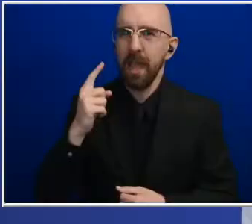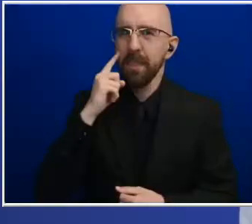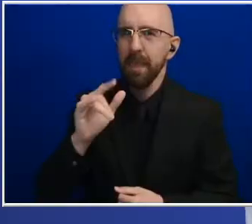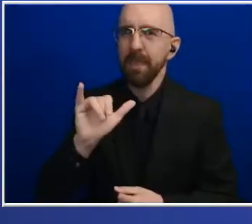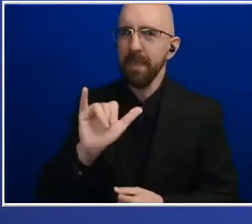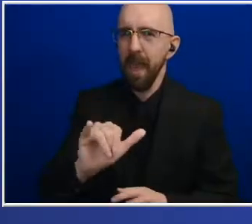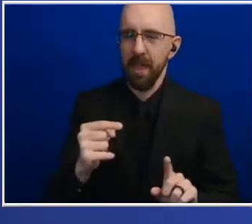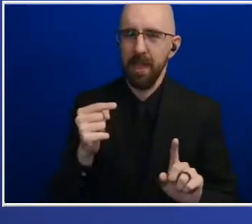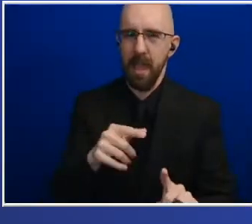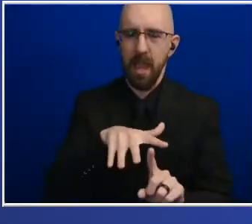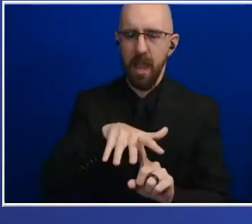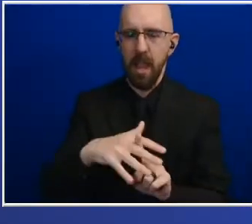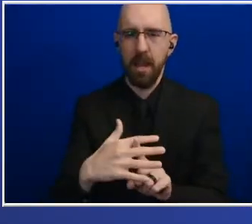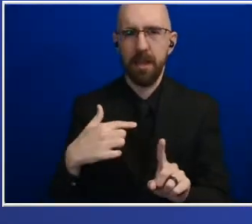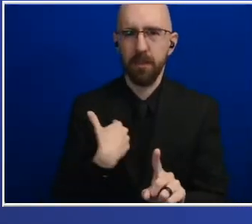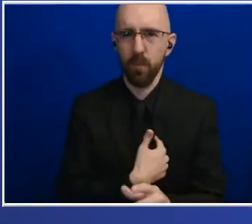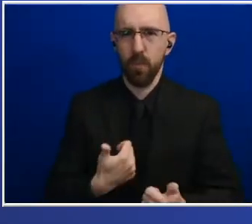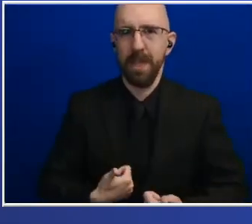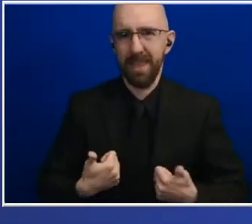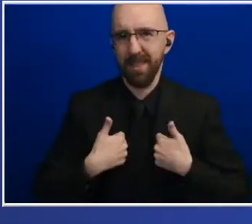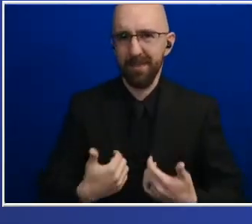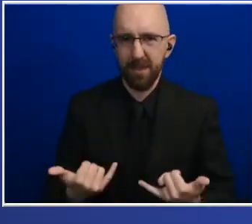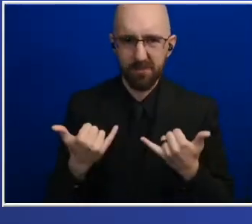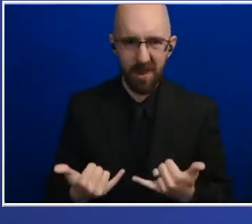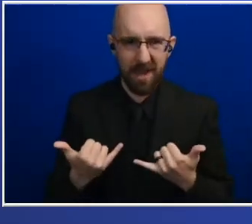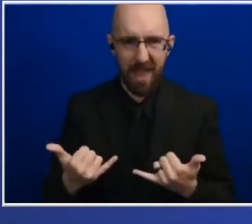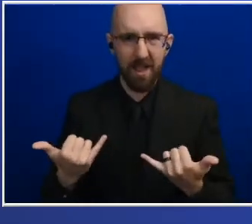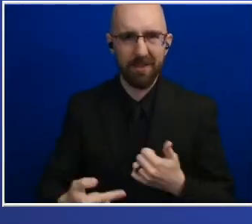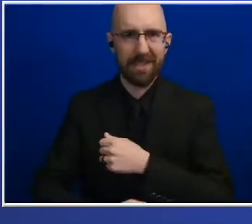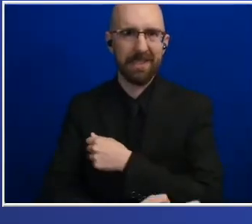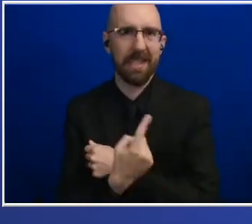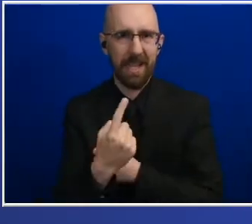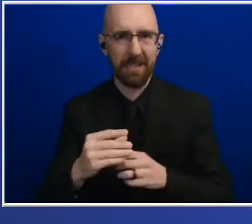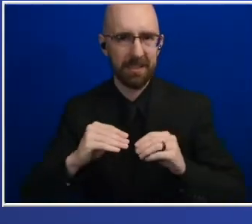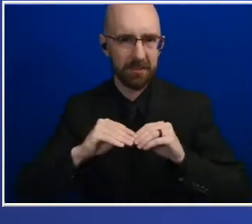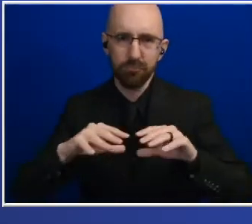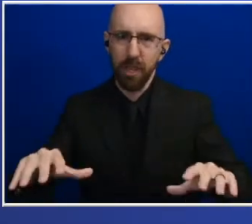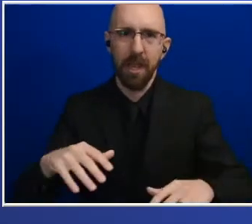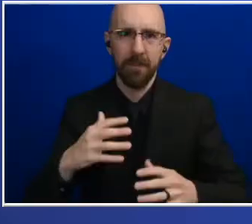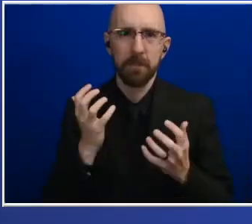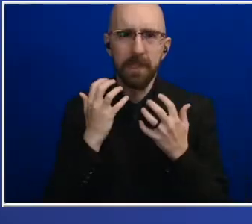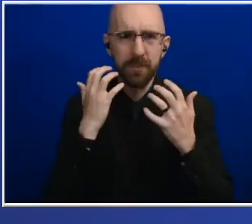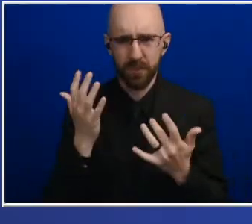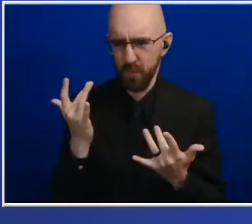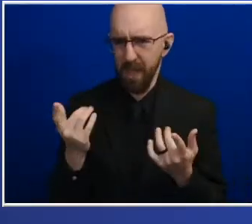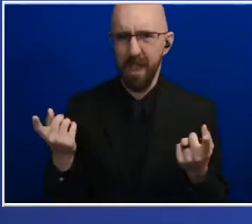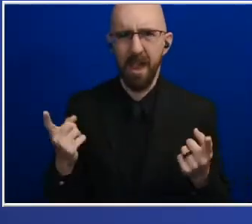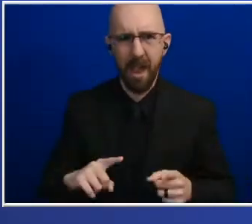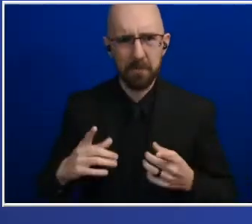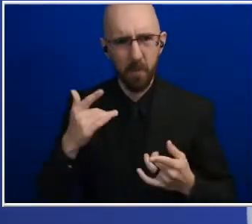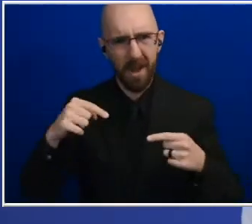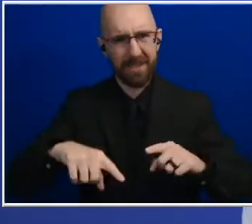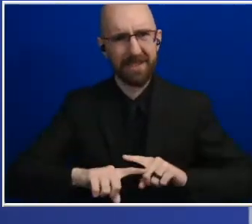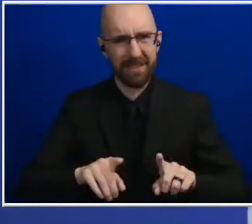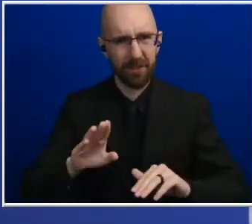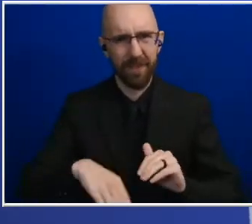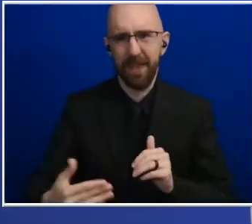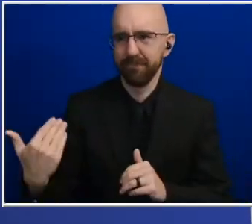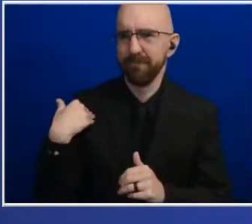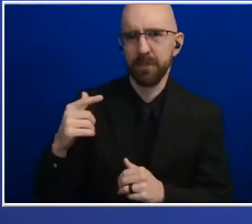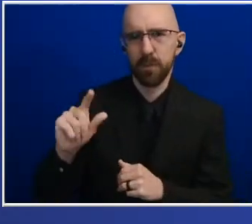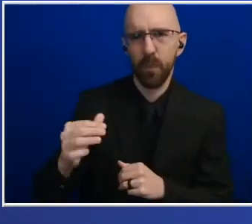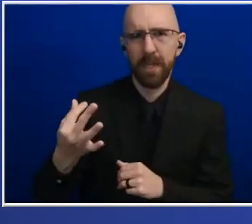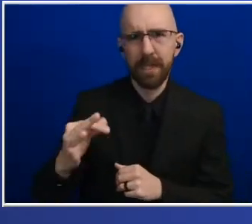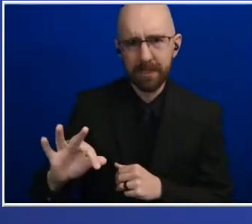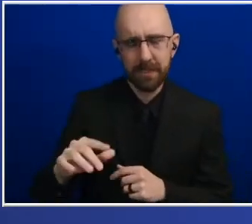are living in right now in current times with the spread of measles. Why is that happening? Why is this different than 2019? There are major